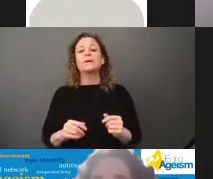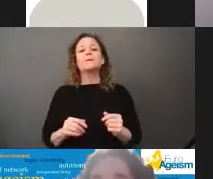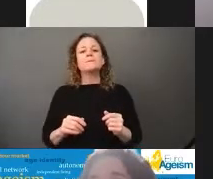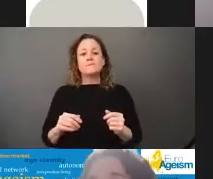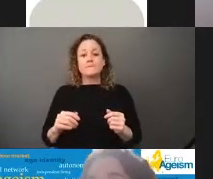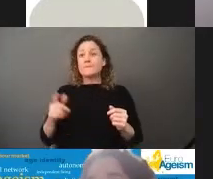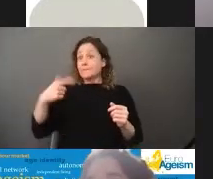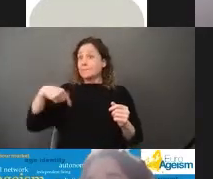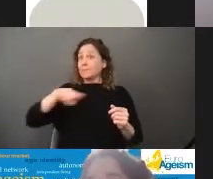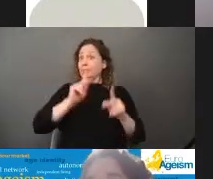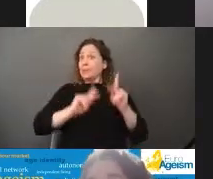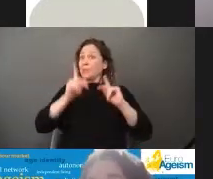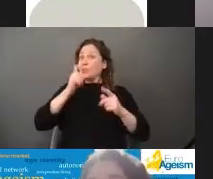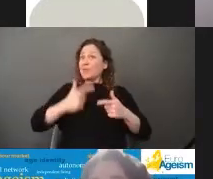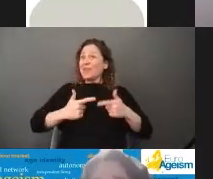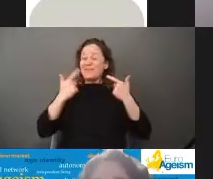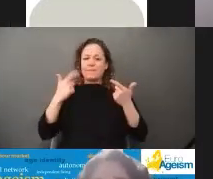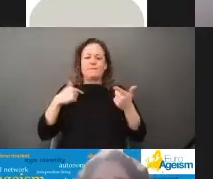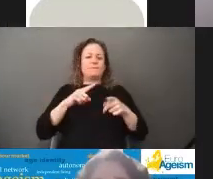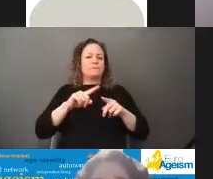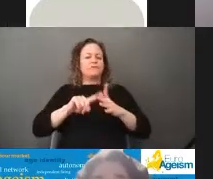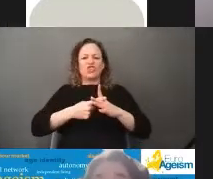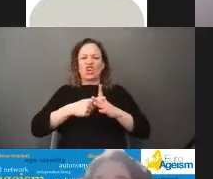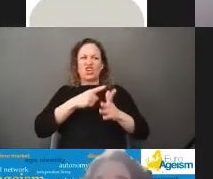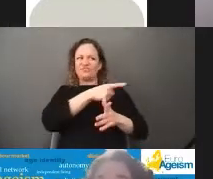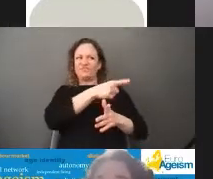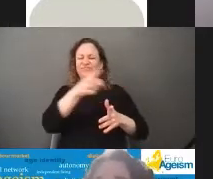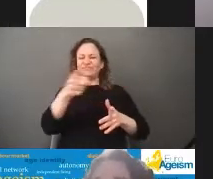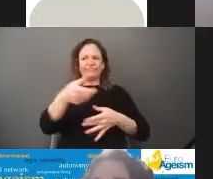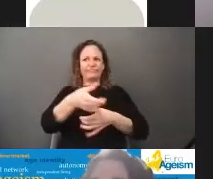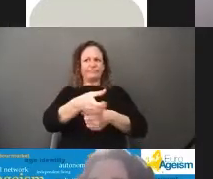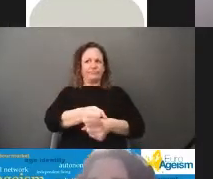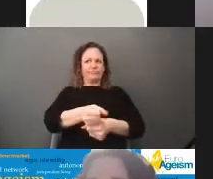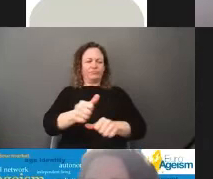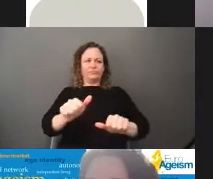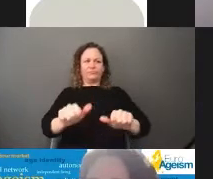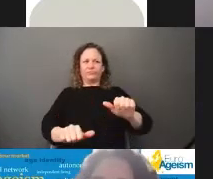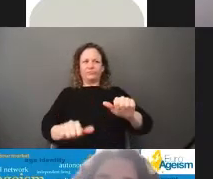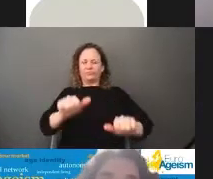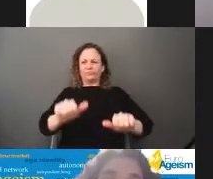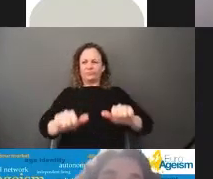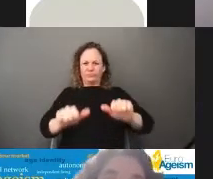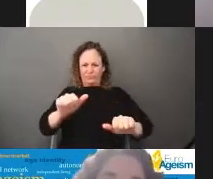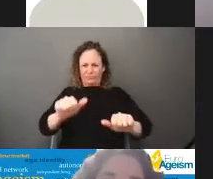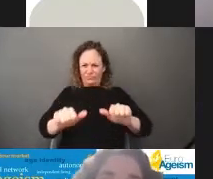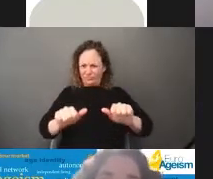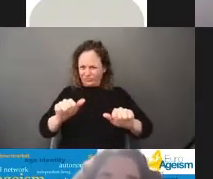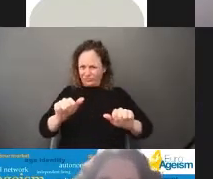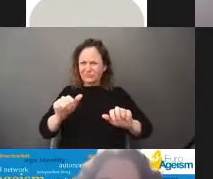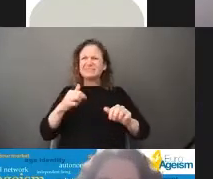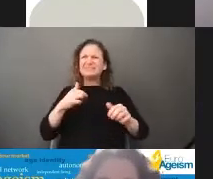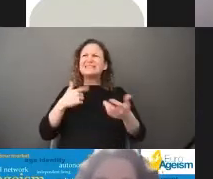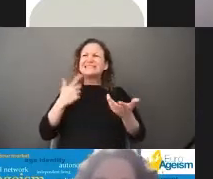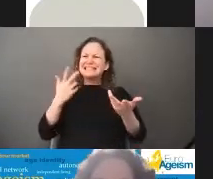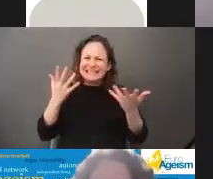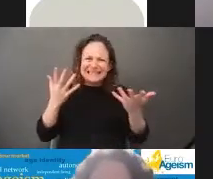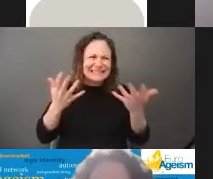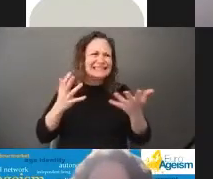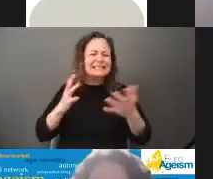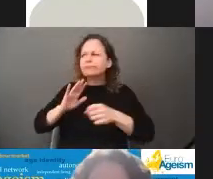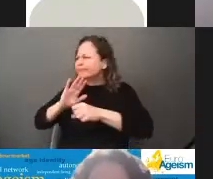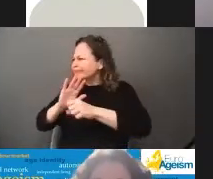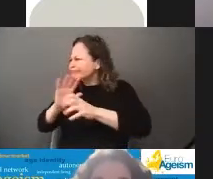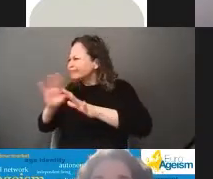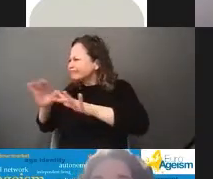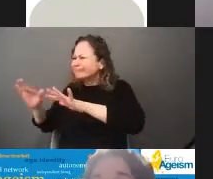settings. Many of them try to have an active voice and to make a change by communicating with